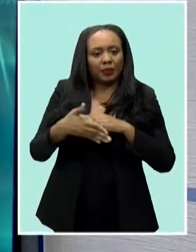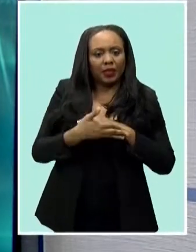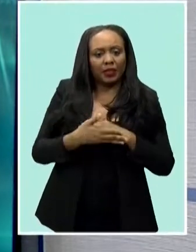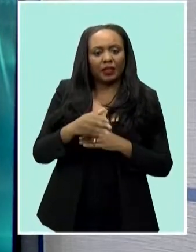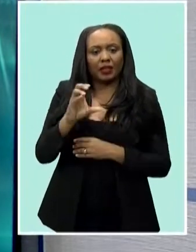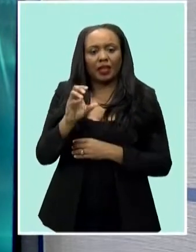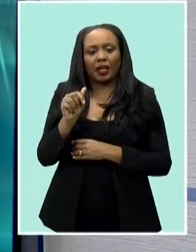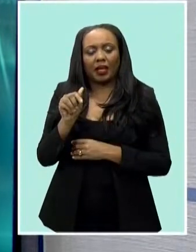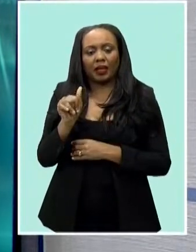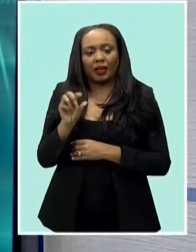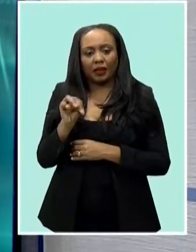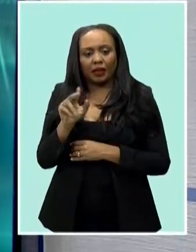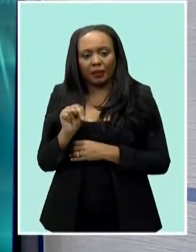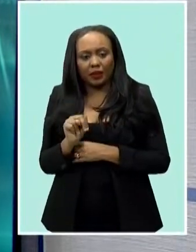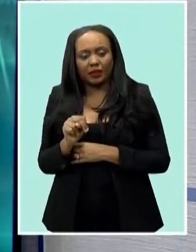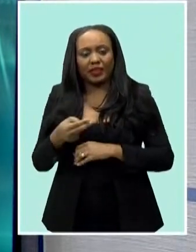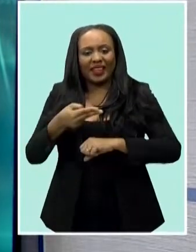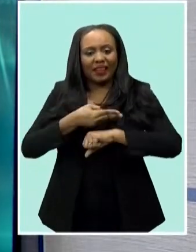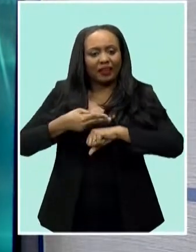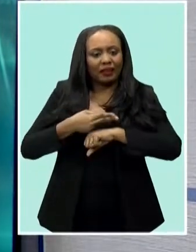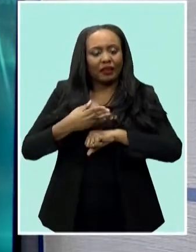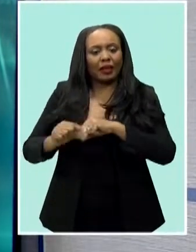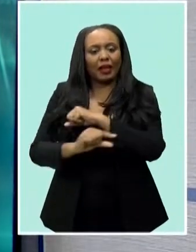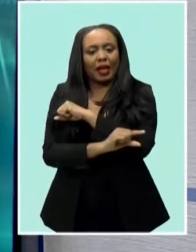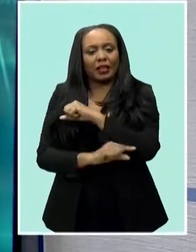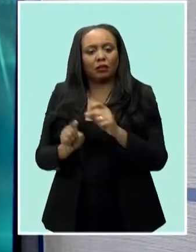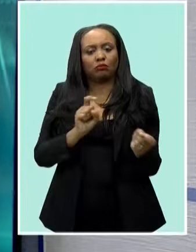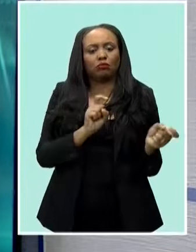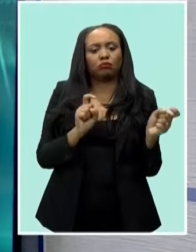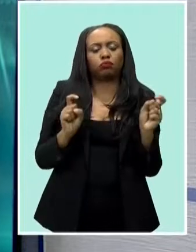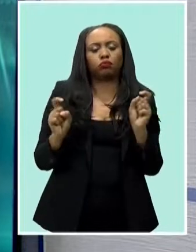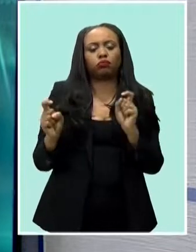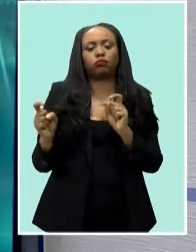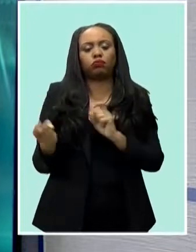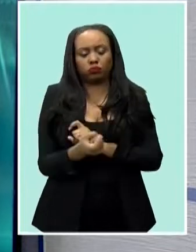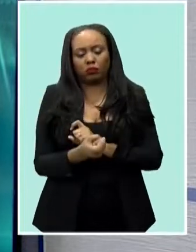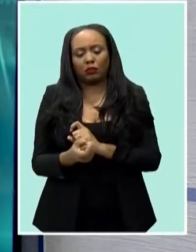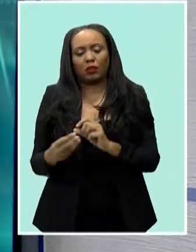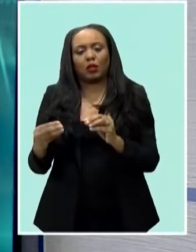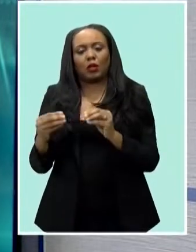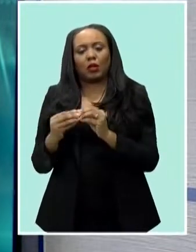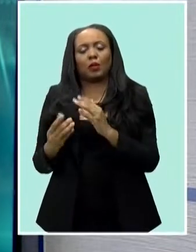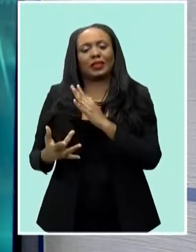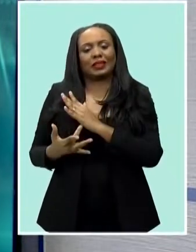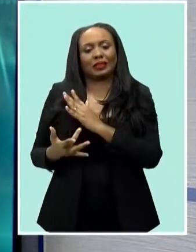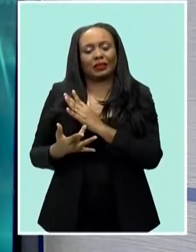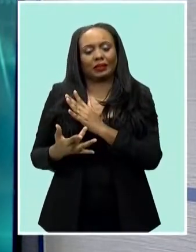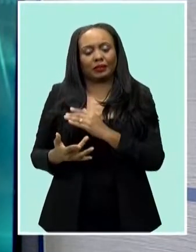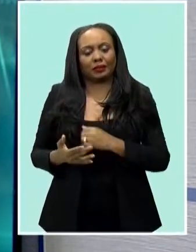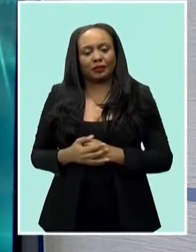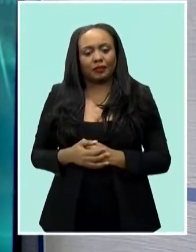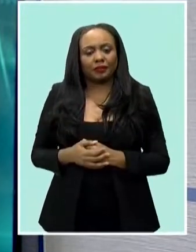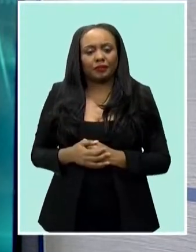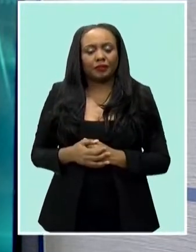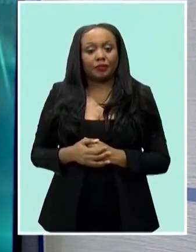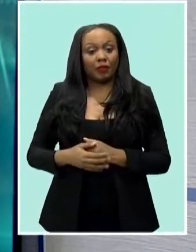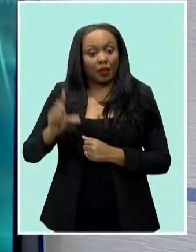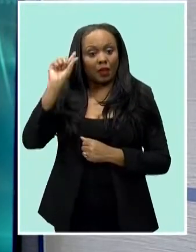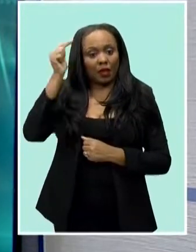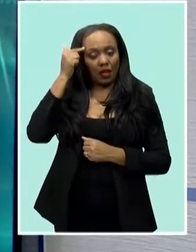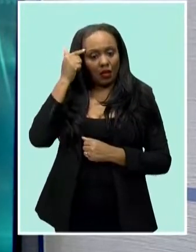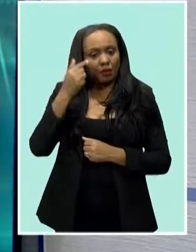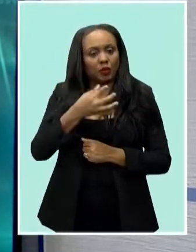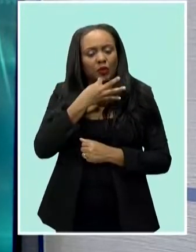and Guyana to digitally transform various divisions of their respective public sectors. Well, government